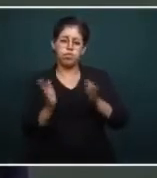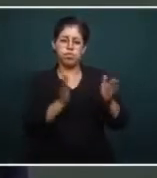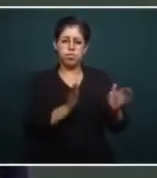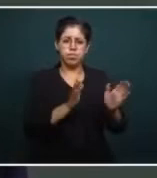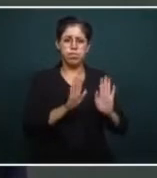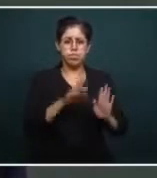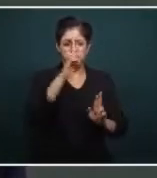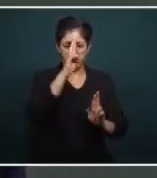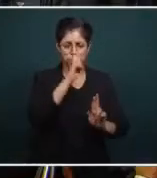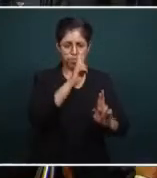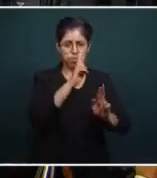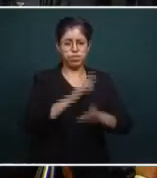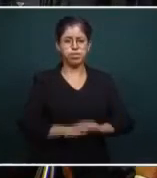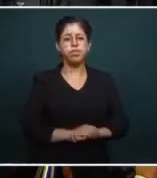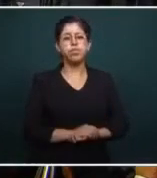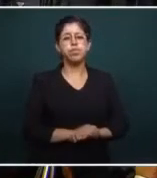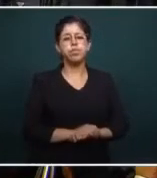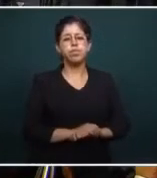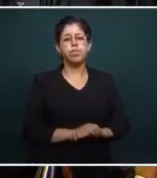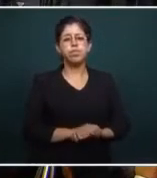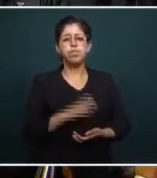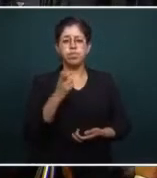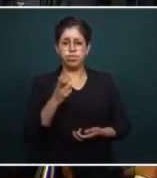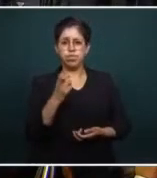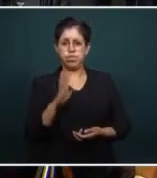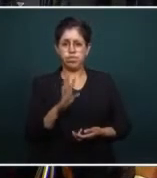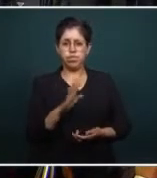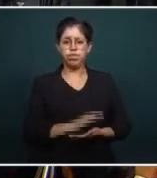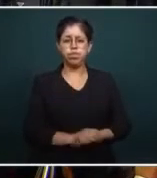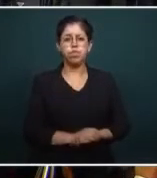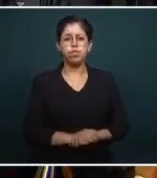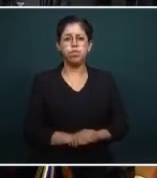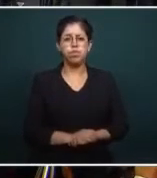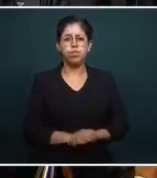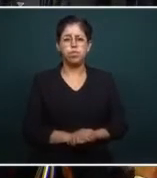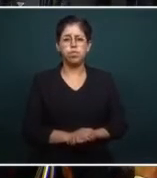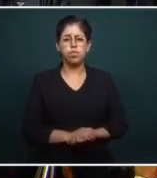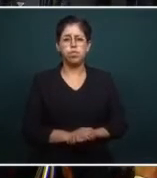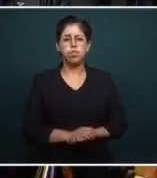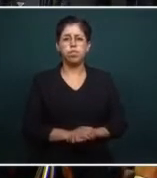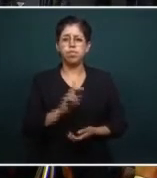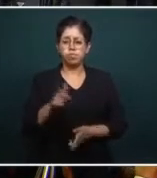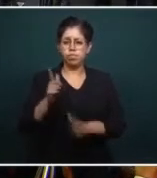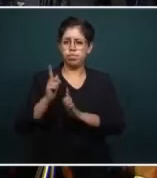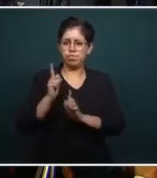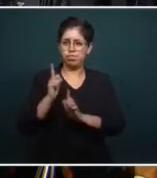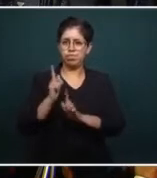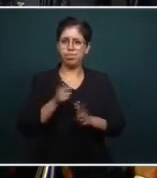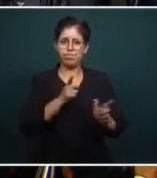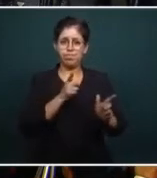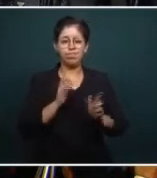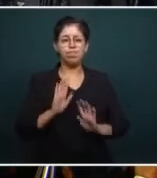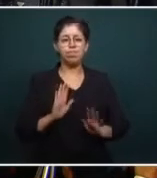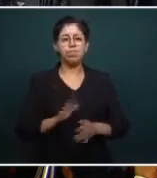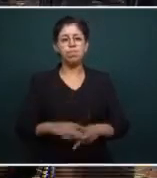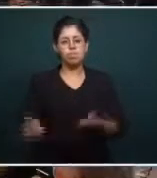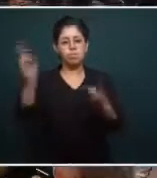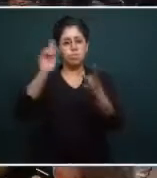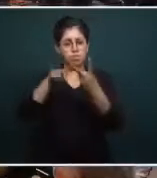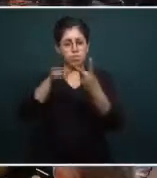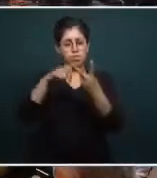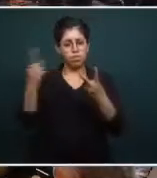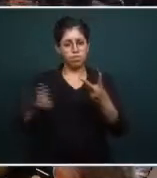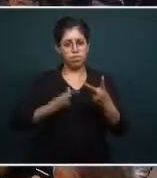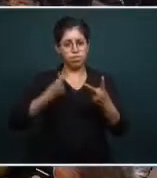independence. Eso por lo que corresponde This is a because las of what armas. is related to pregunta? arms.